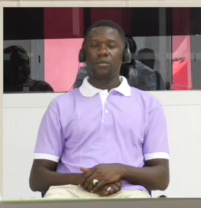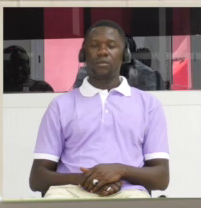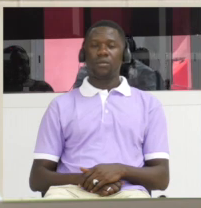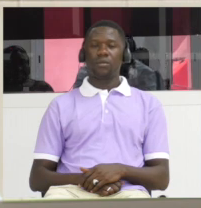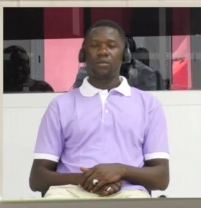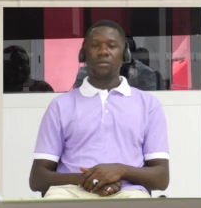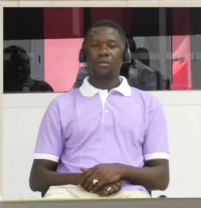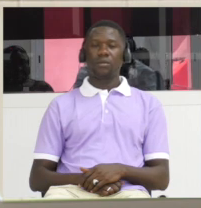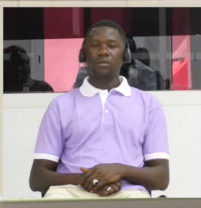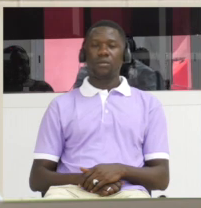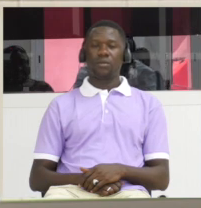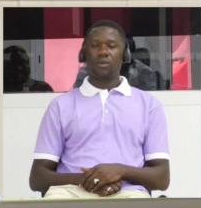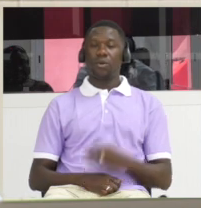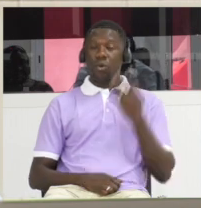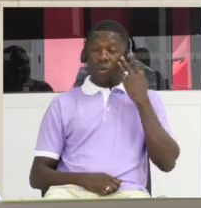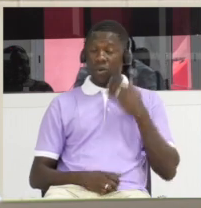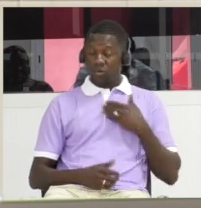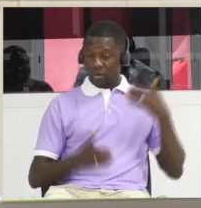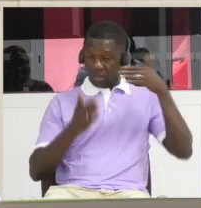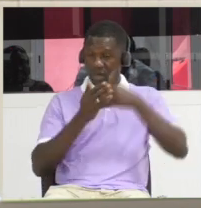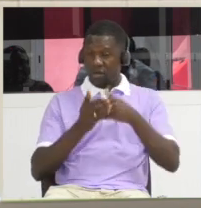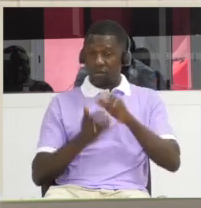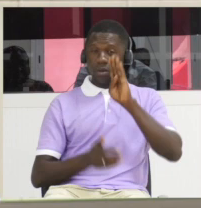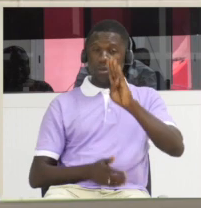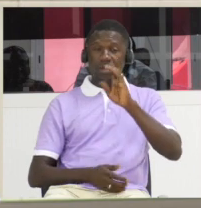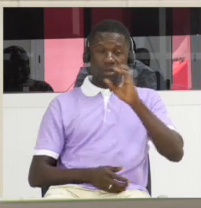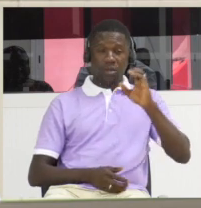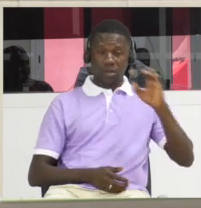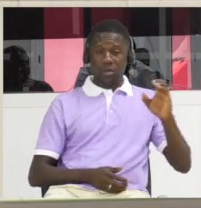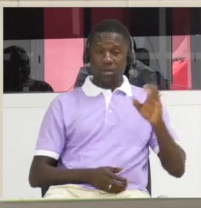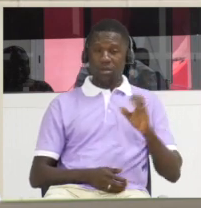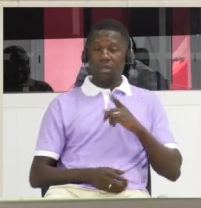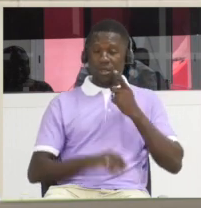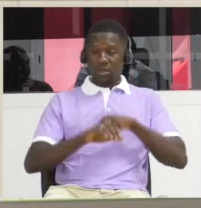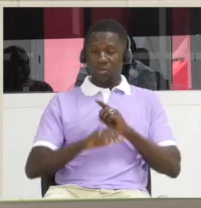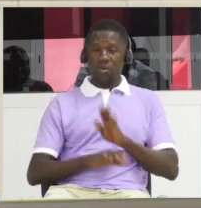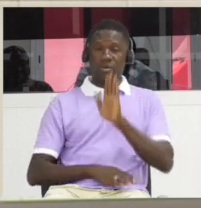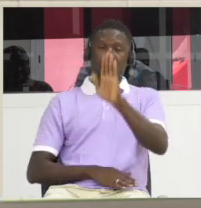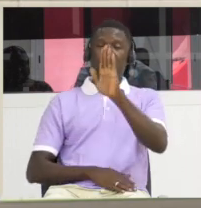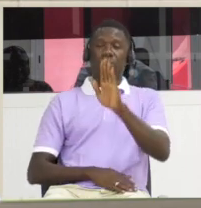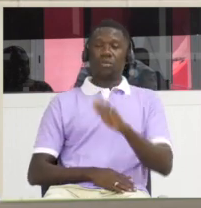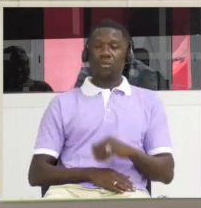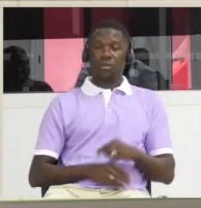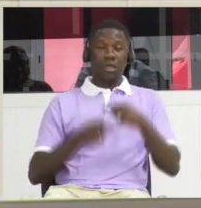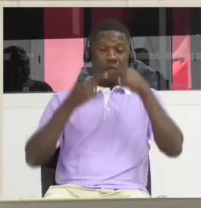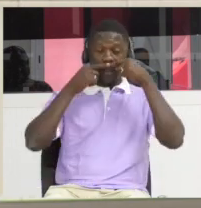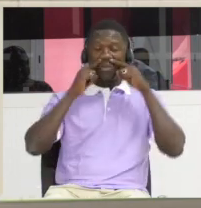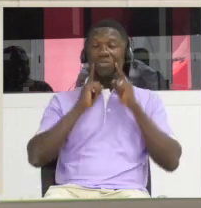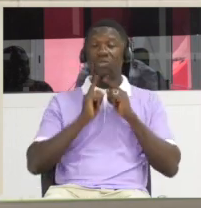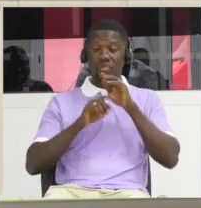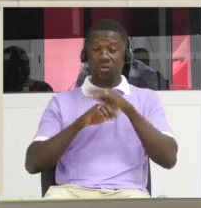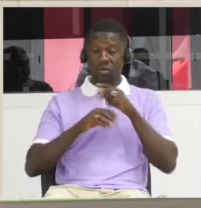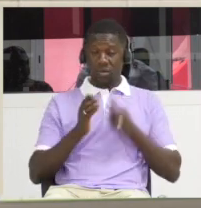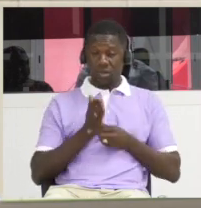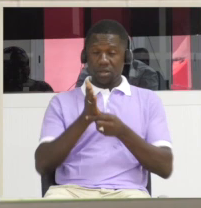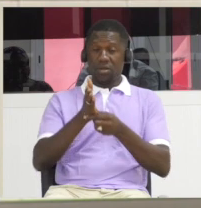to the Banjul City Council, that's where we were stopped. Singate was leading the advancing troops. He